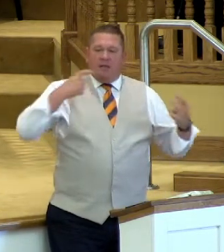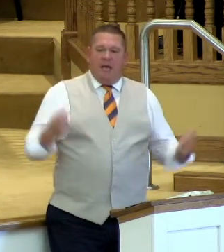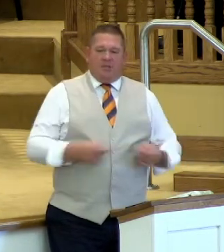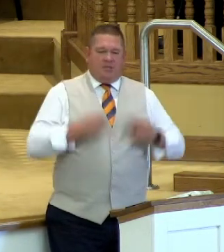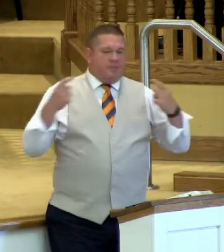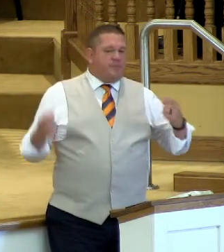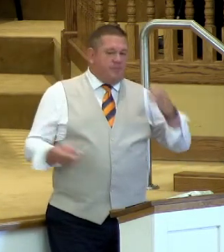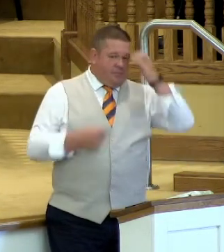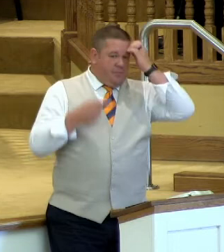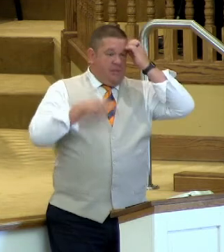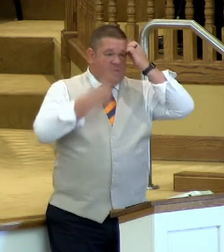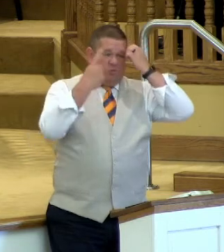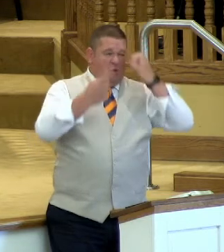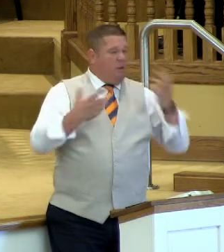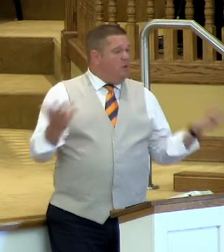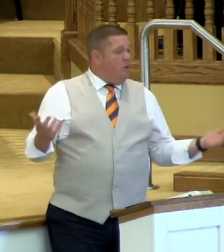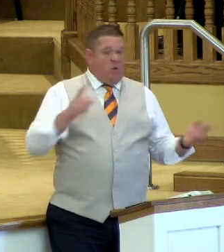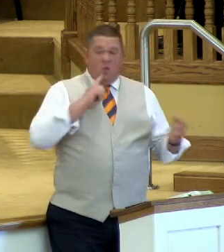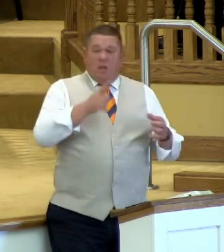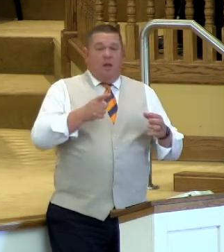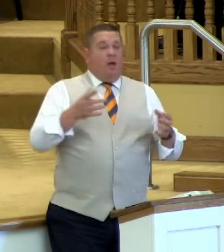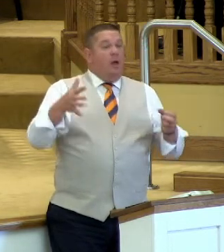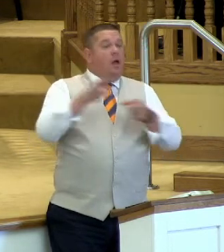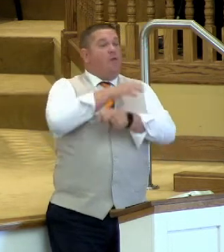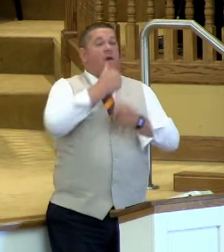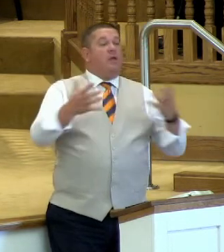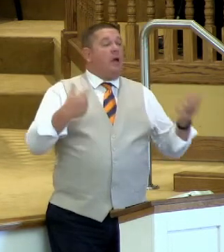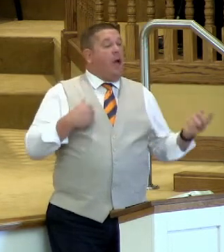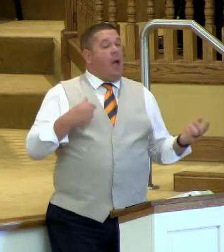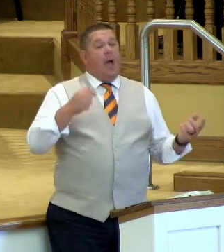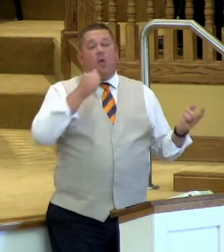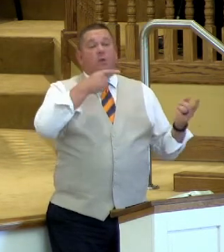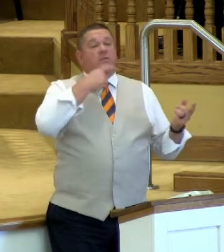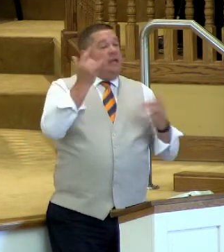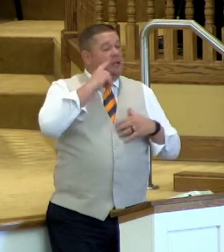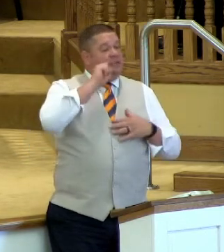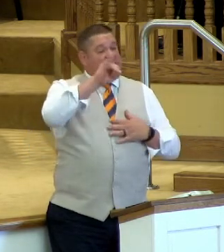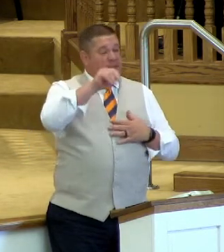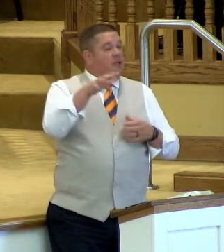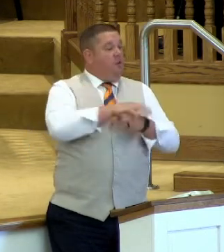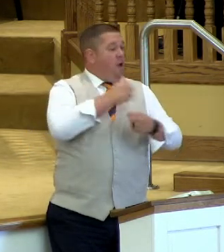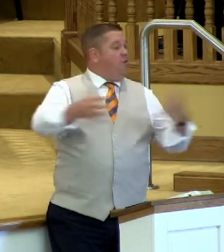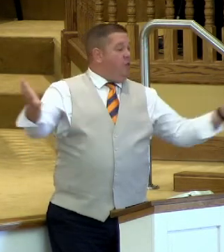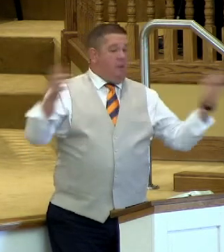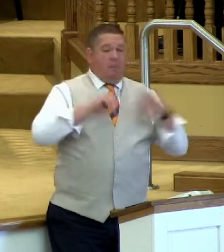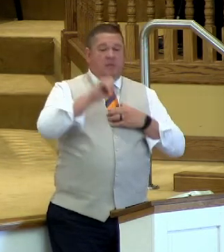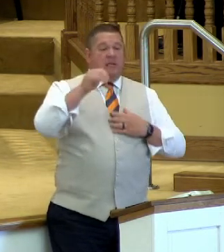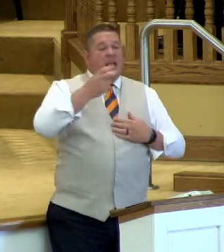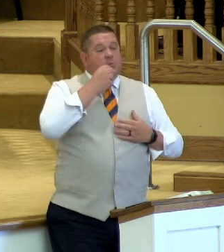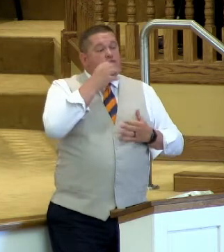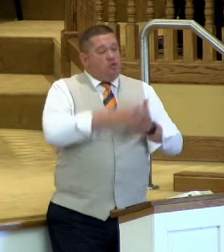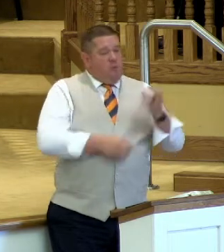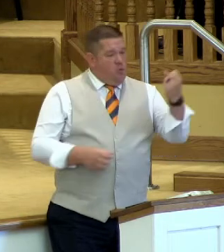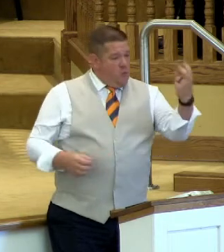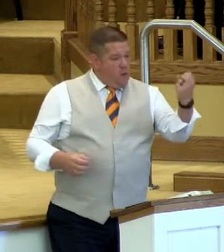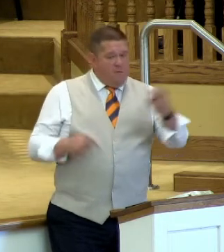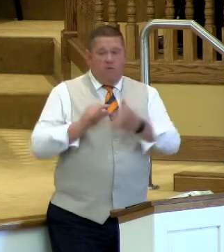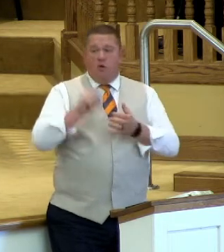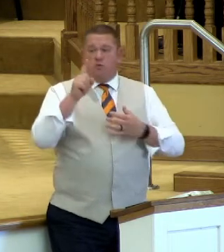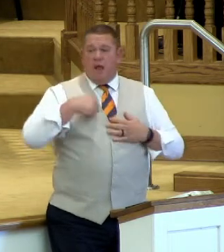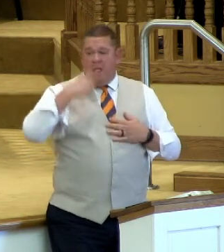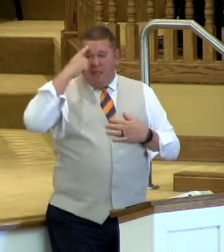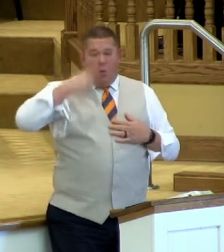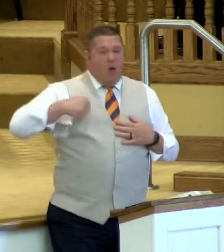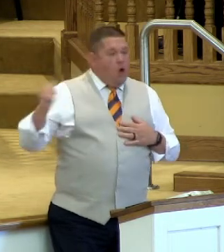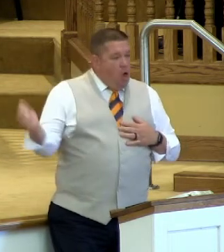sin. This one can pretty much cover everything I don't say today because sin pretty much covers everything. But Hebrews chapter 12, verse 1, I